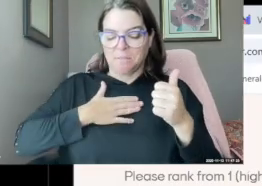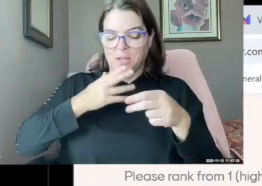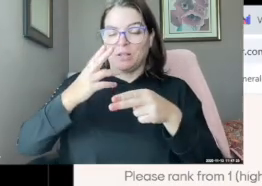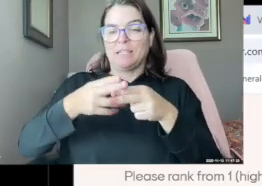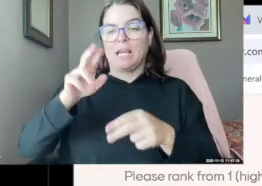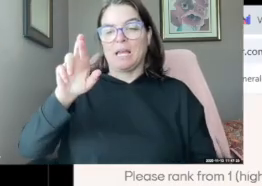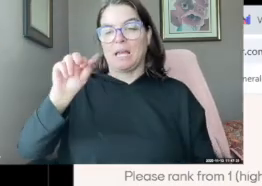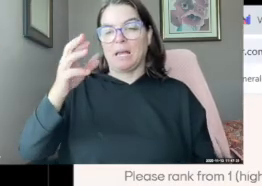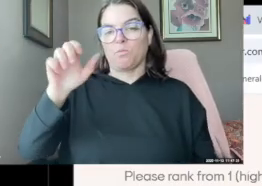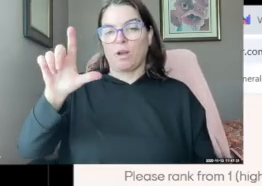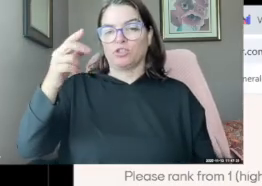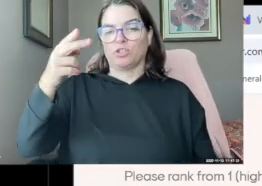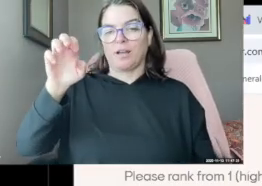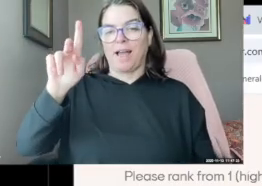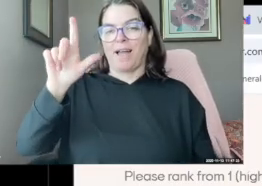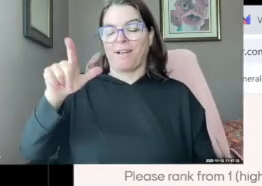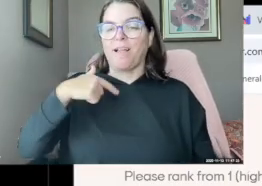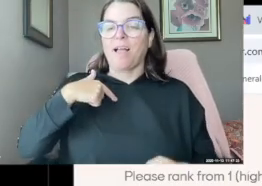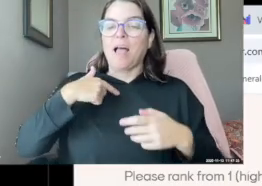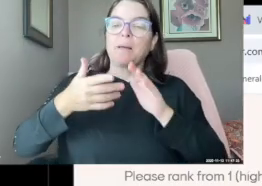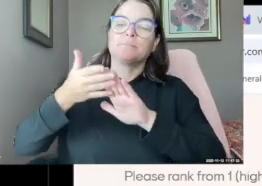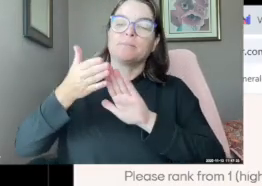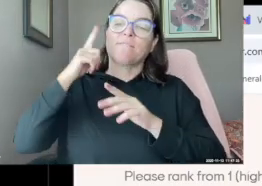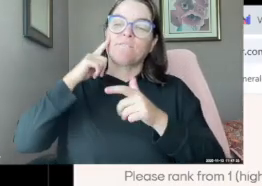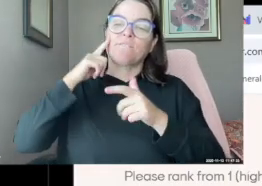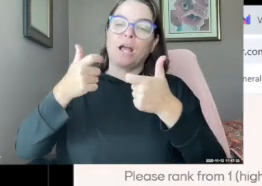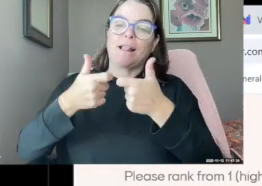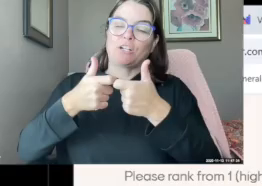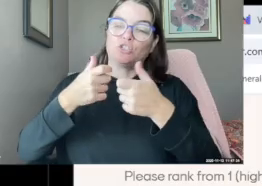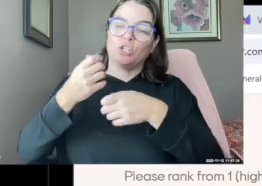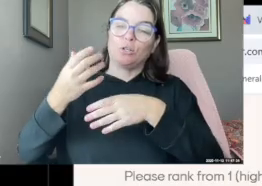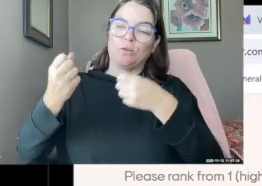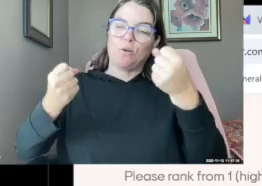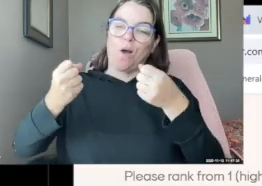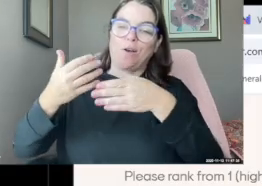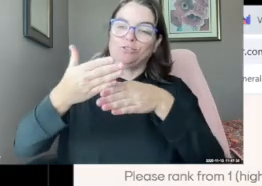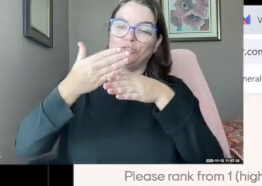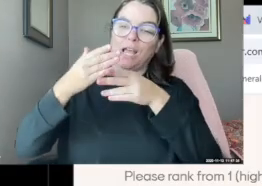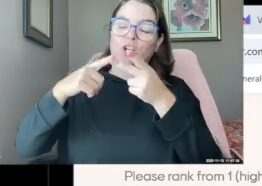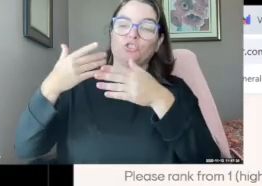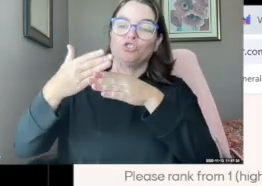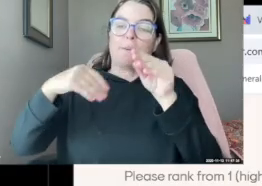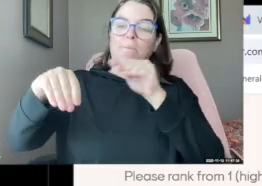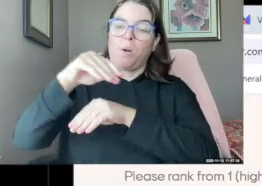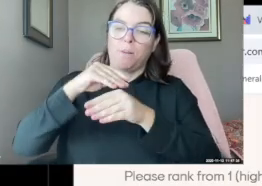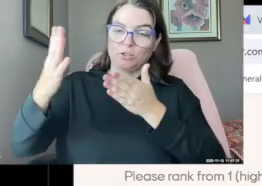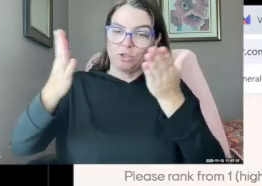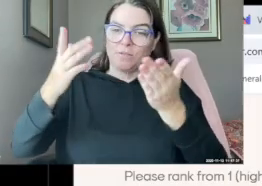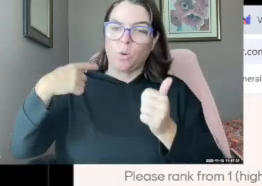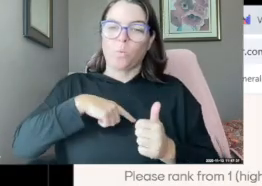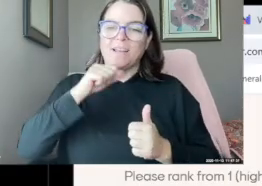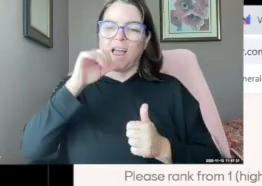That's okay. Can you hear me now? Yes. Thank you. Good morning. My name is Rachel Heckel. I'm the Executive Director